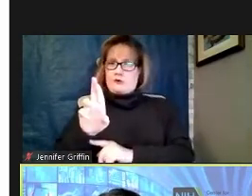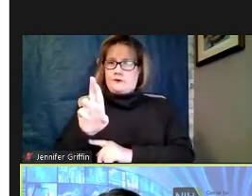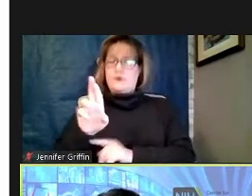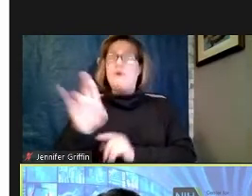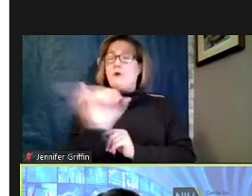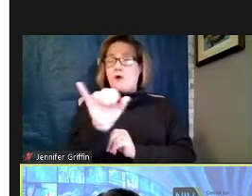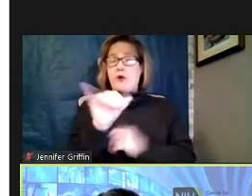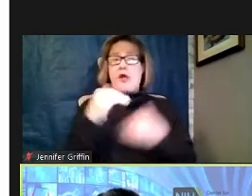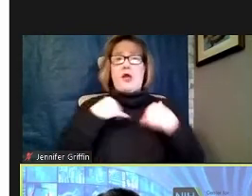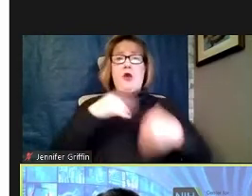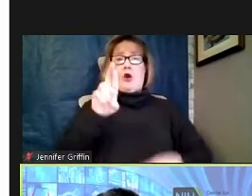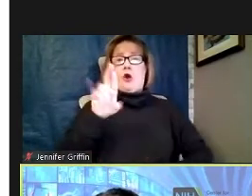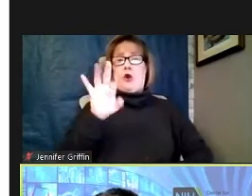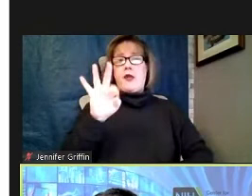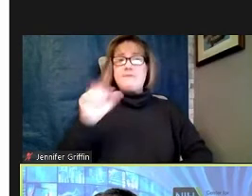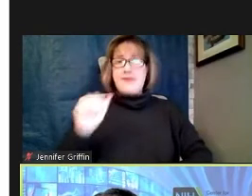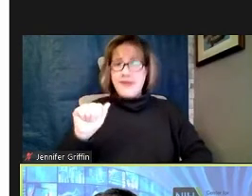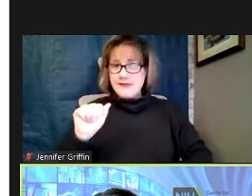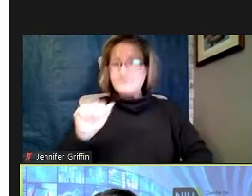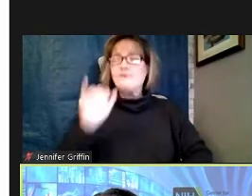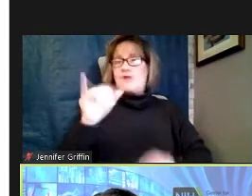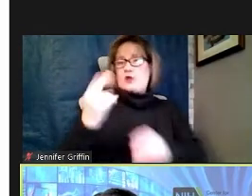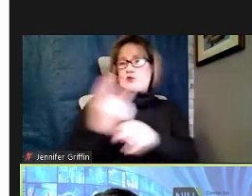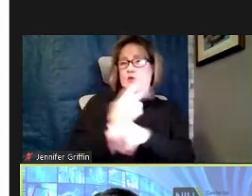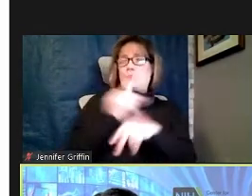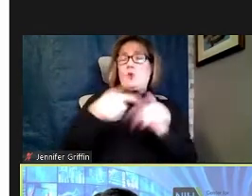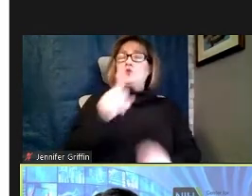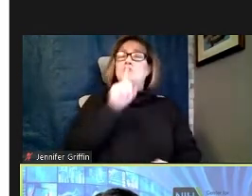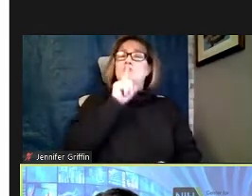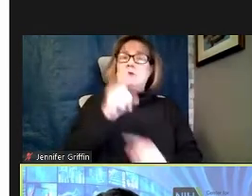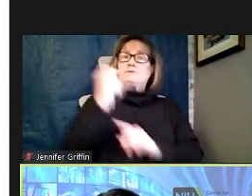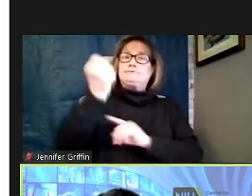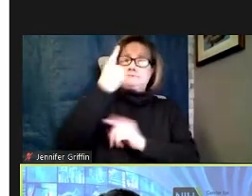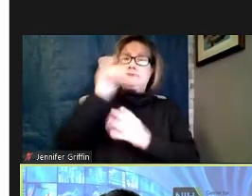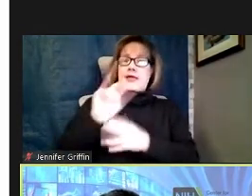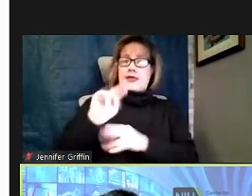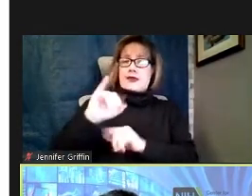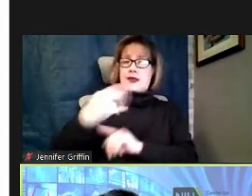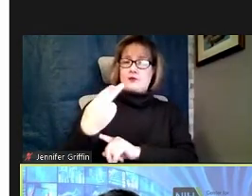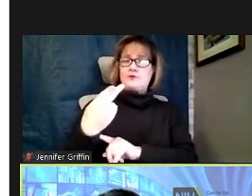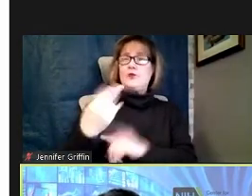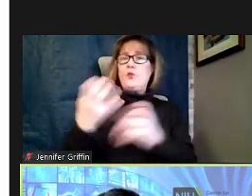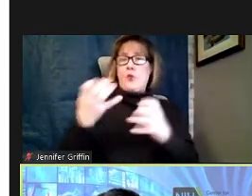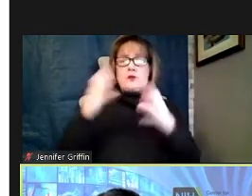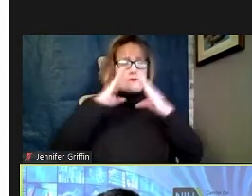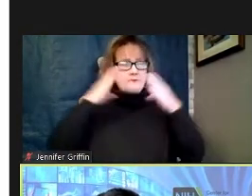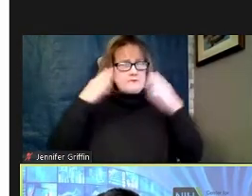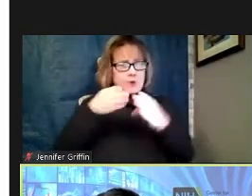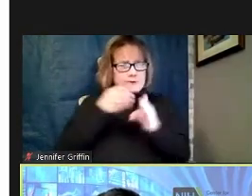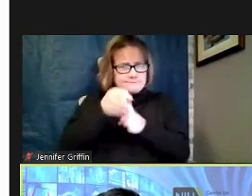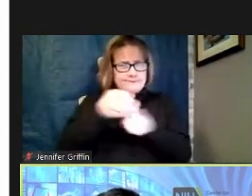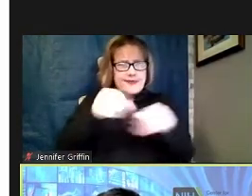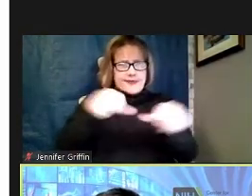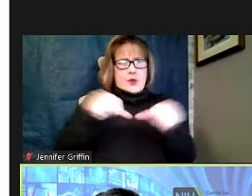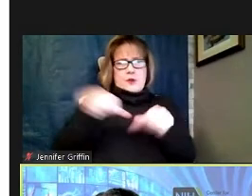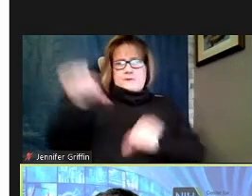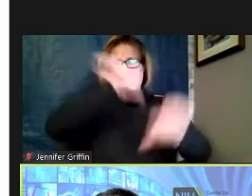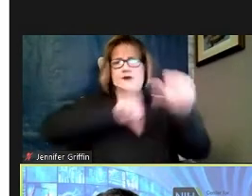also RFAs that are used when you really understand that NIH wants a focused area of science to